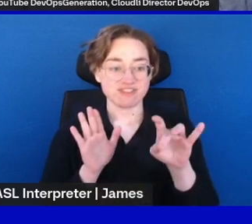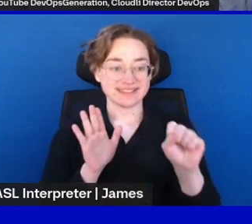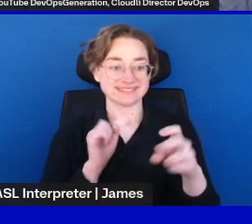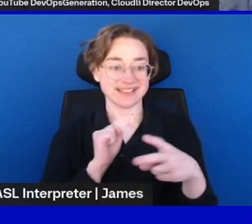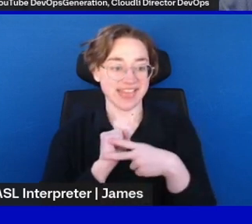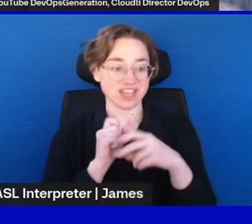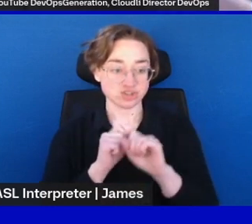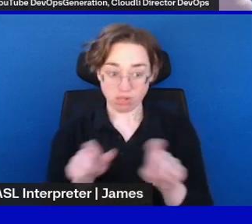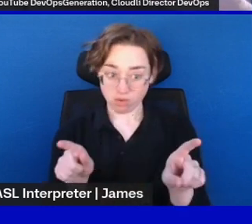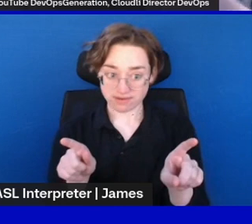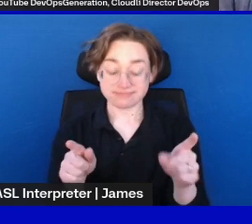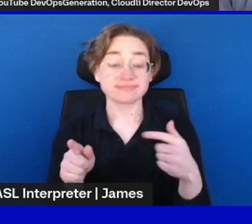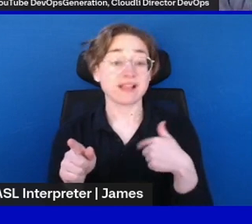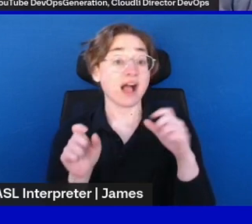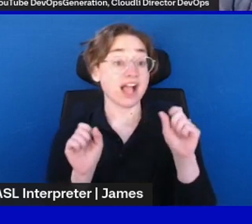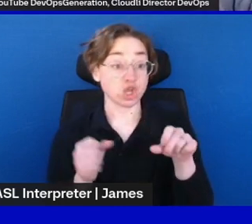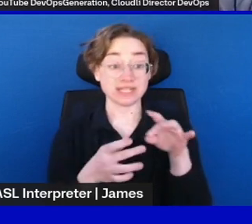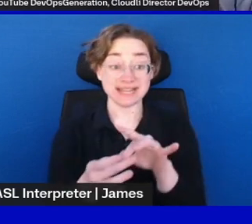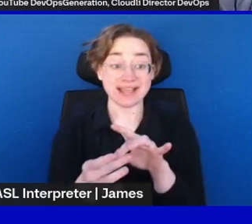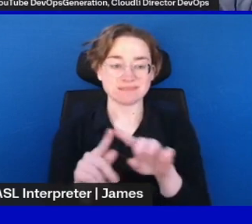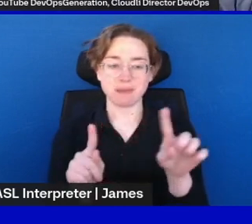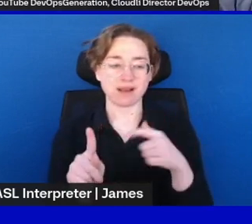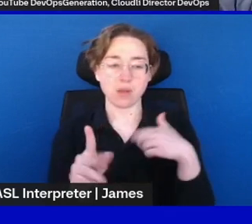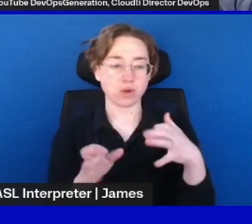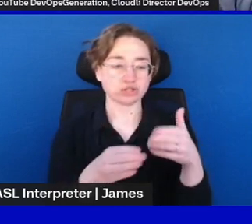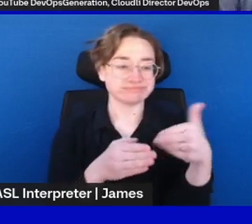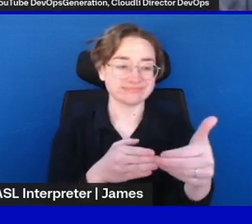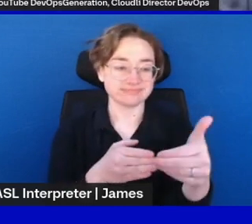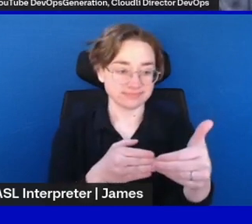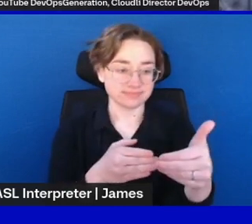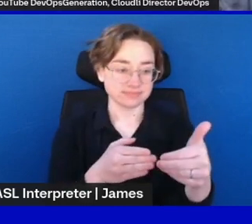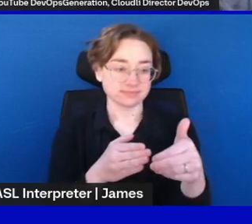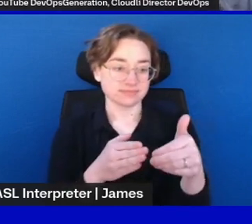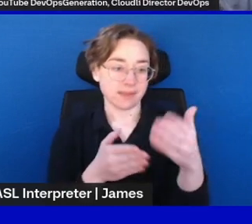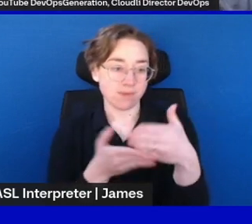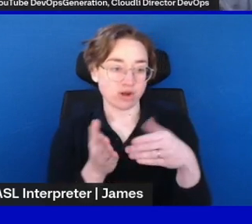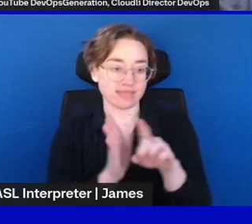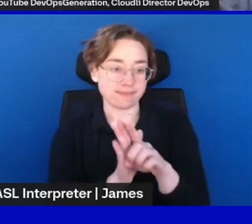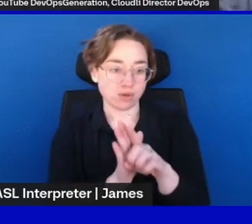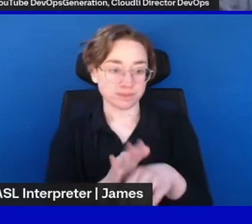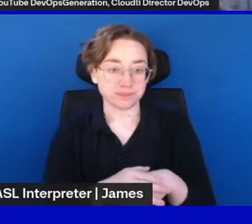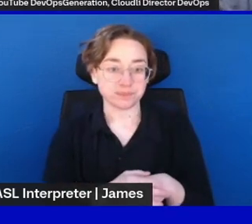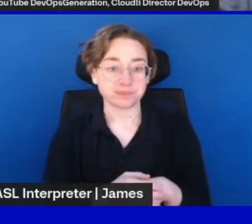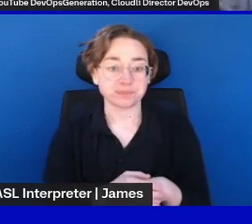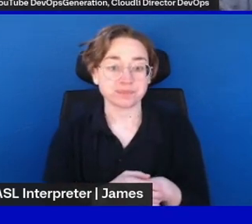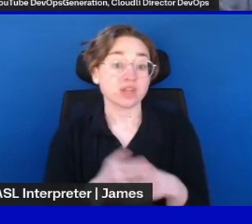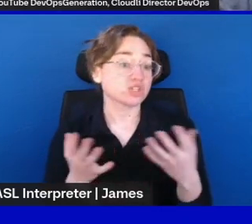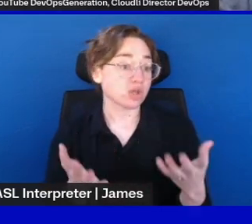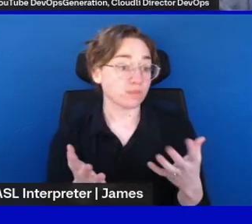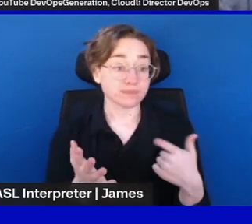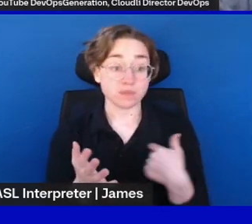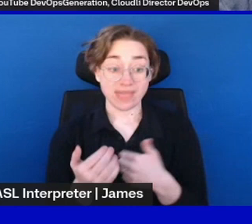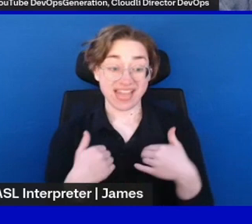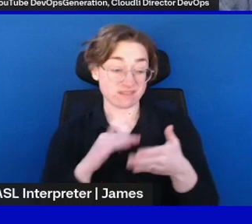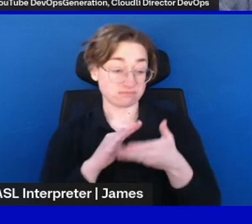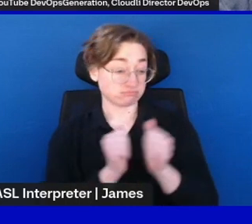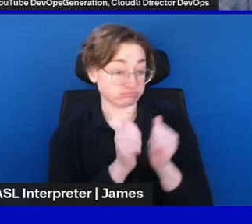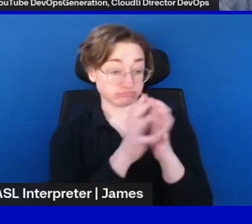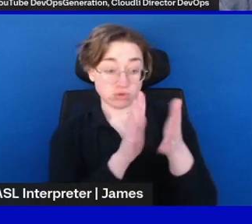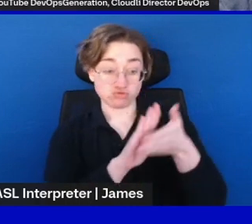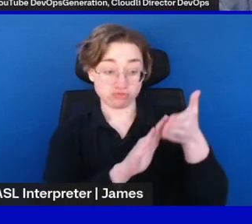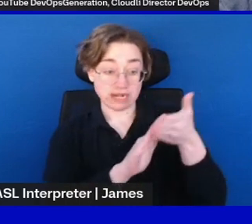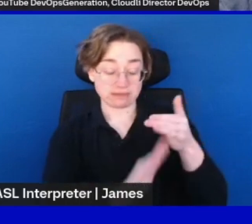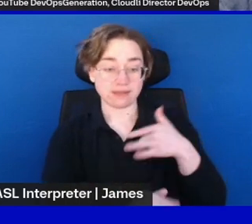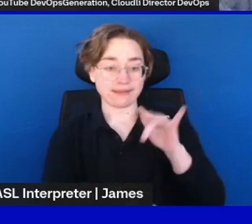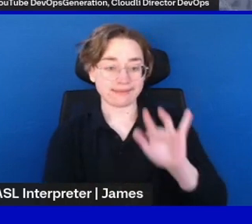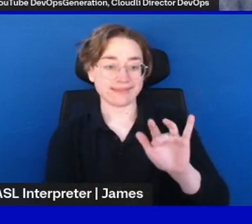has deployed. Now I could connect to it, but I actually want to move on to the next part of this demo. So we had this up and running, and if I click on allocation,